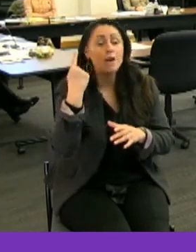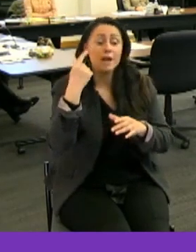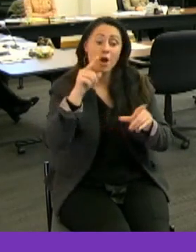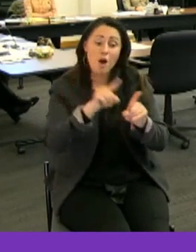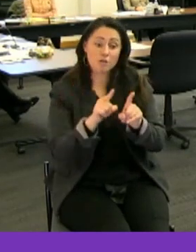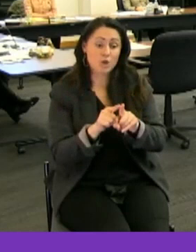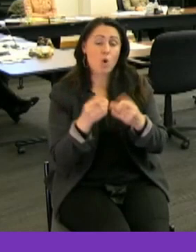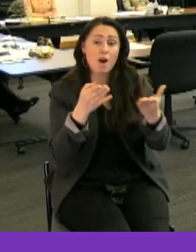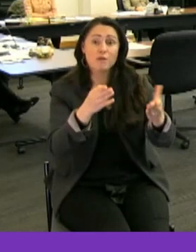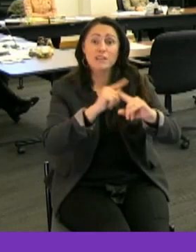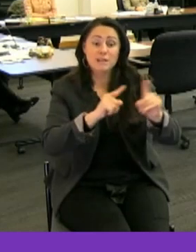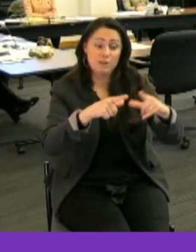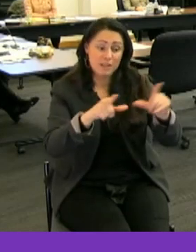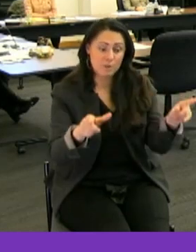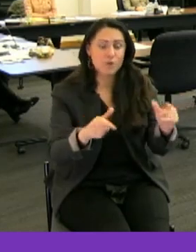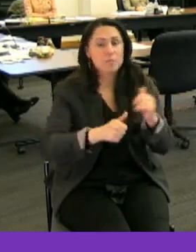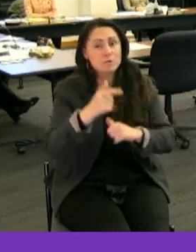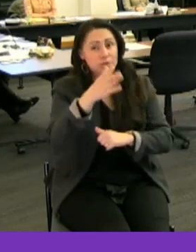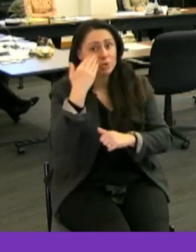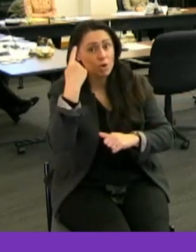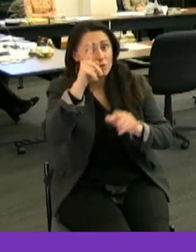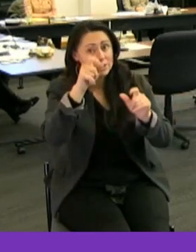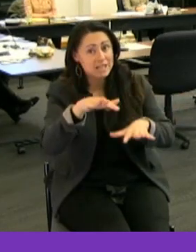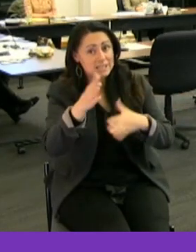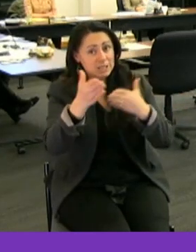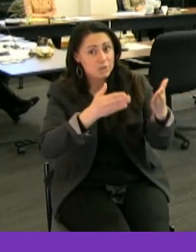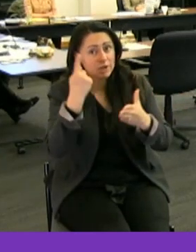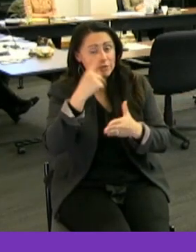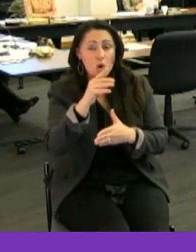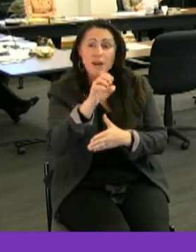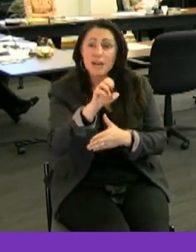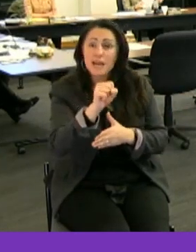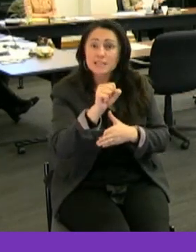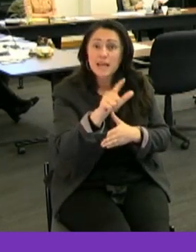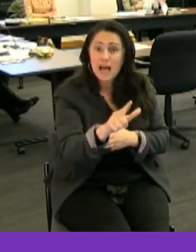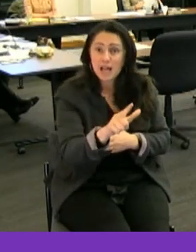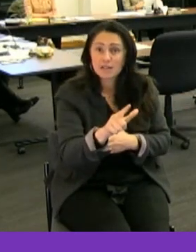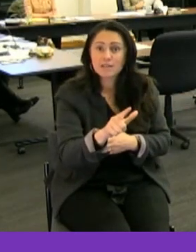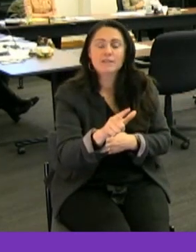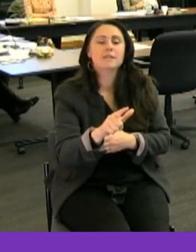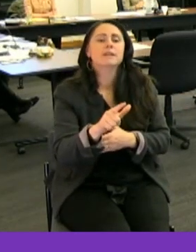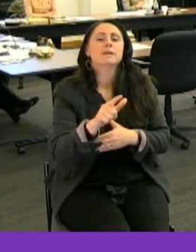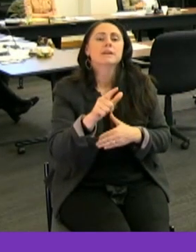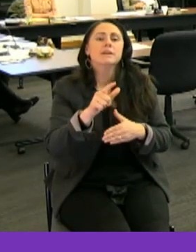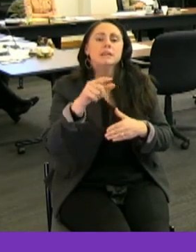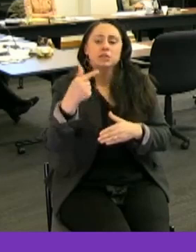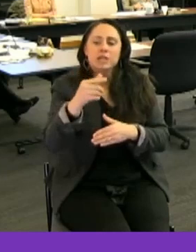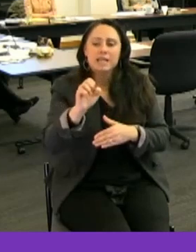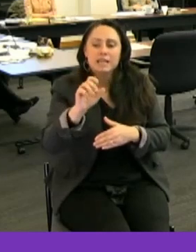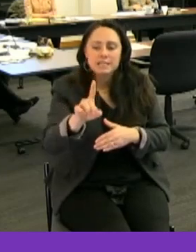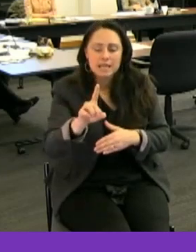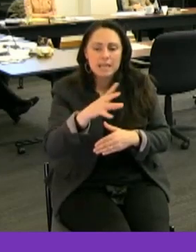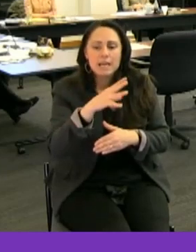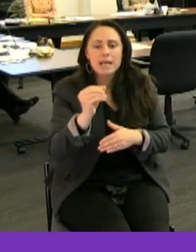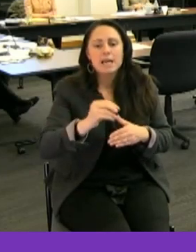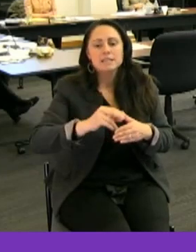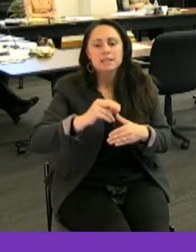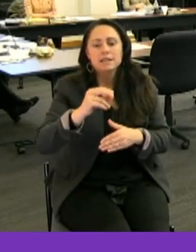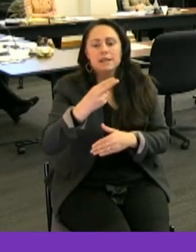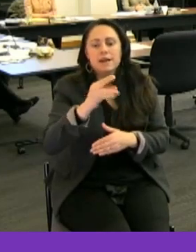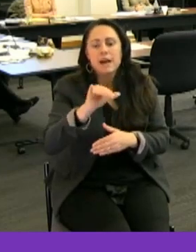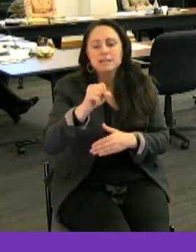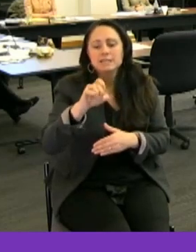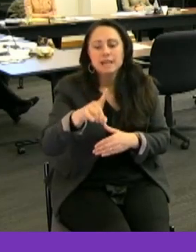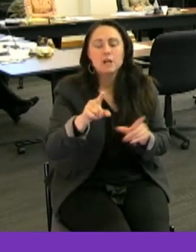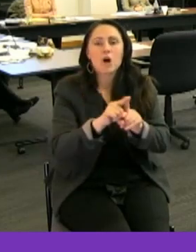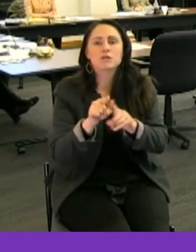languages. And of course, you know, for our testing services for ESL, AccuPlacer, ED, HiSet is